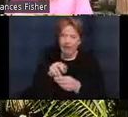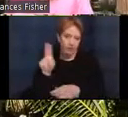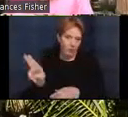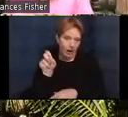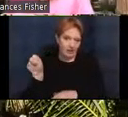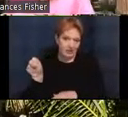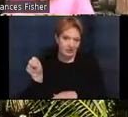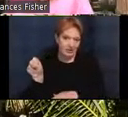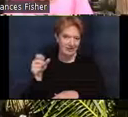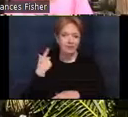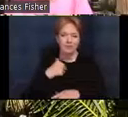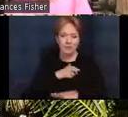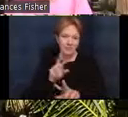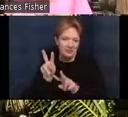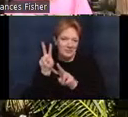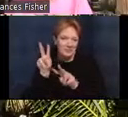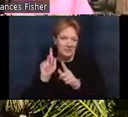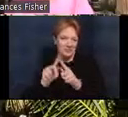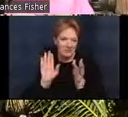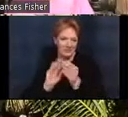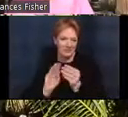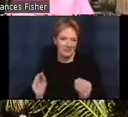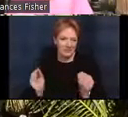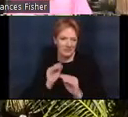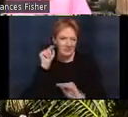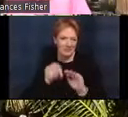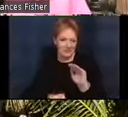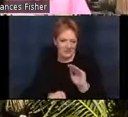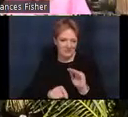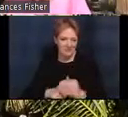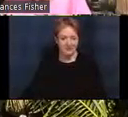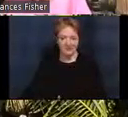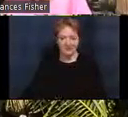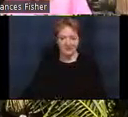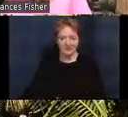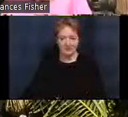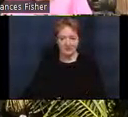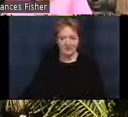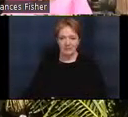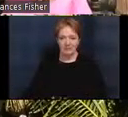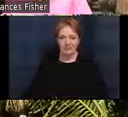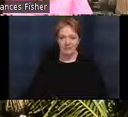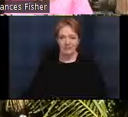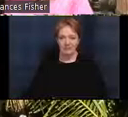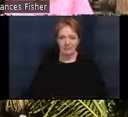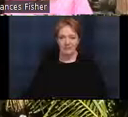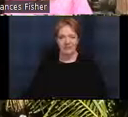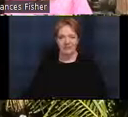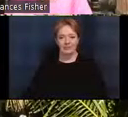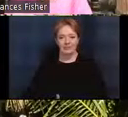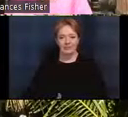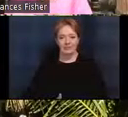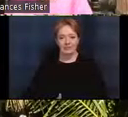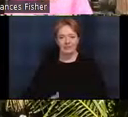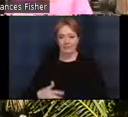we're going to look forward to telling you this story. And I have a great personal connection to Ann